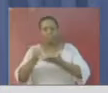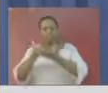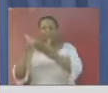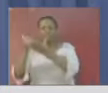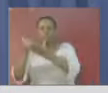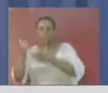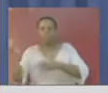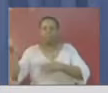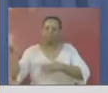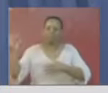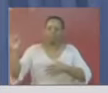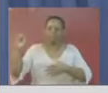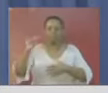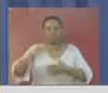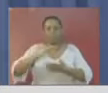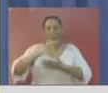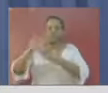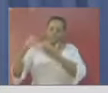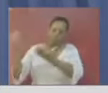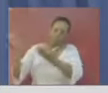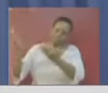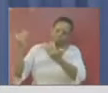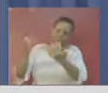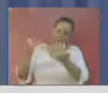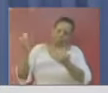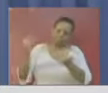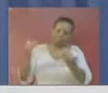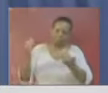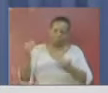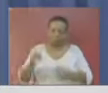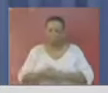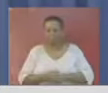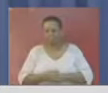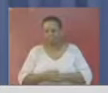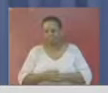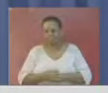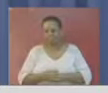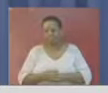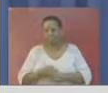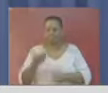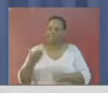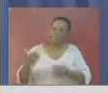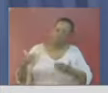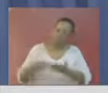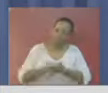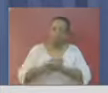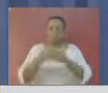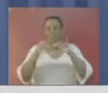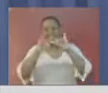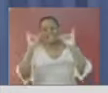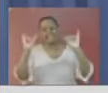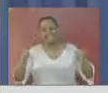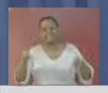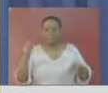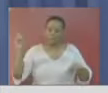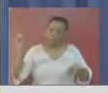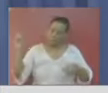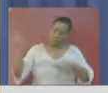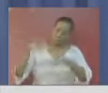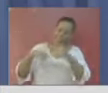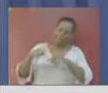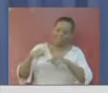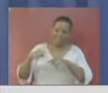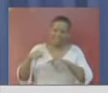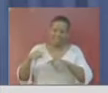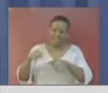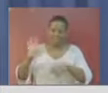just make sure and calculate your days correctly. This is the new system. You're coming in with a 72-hour negative PCR test, and you are